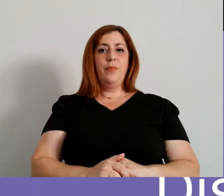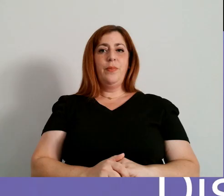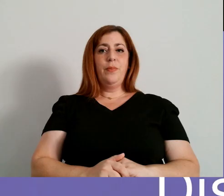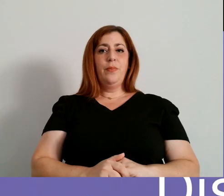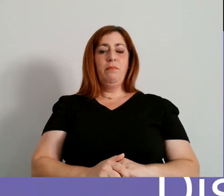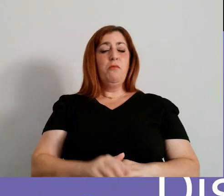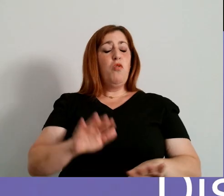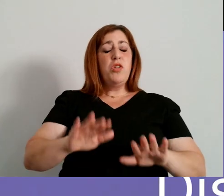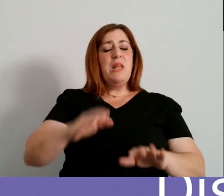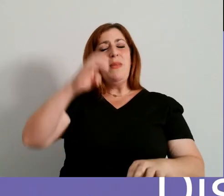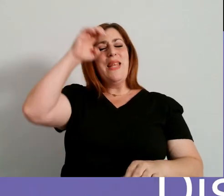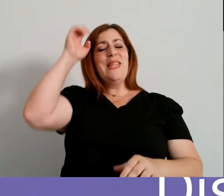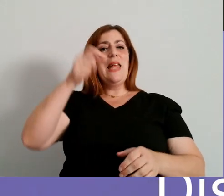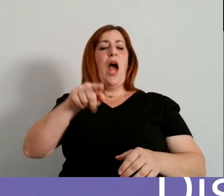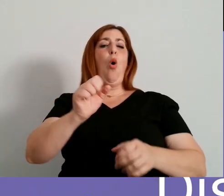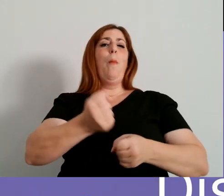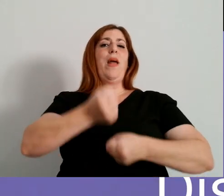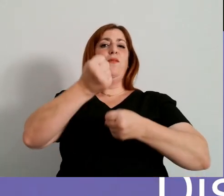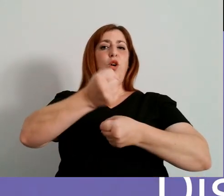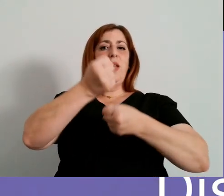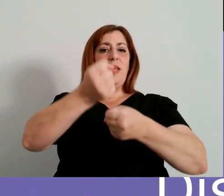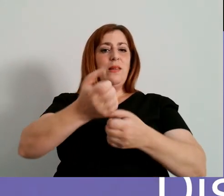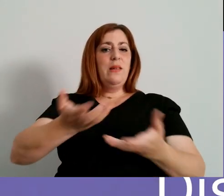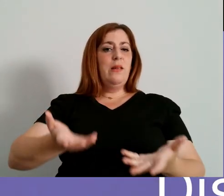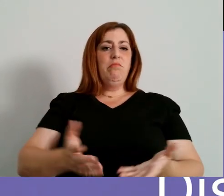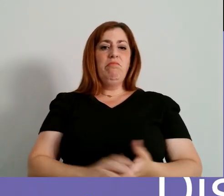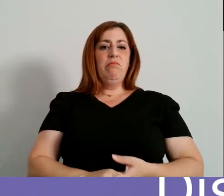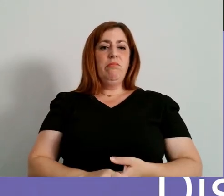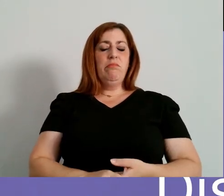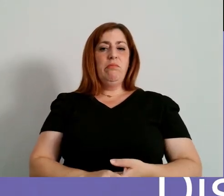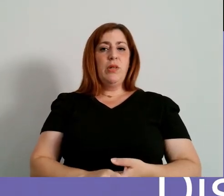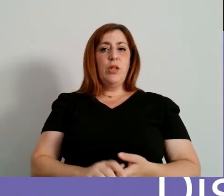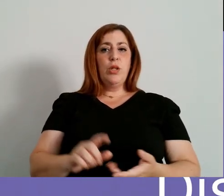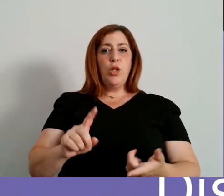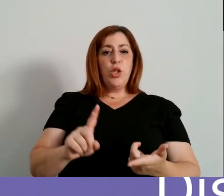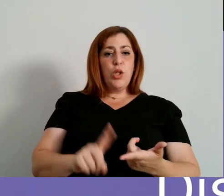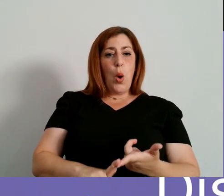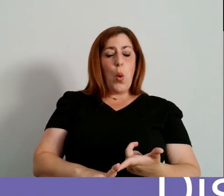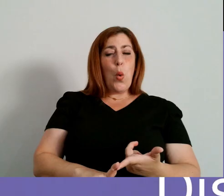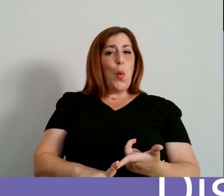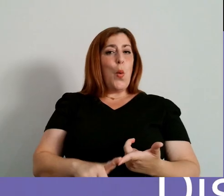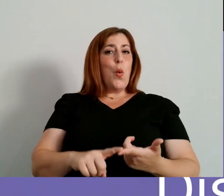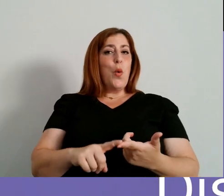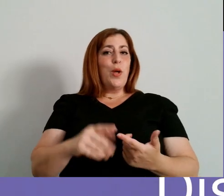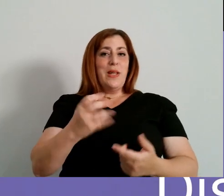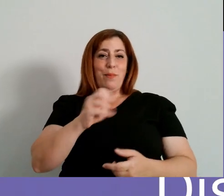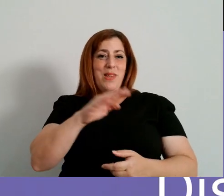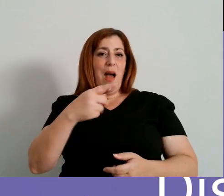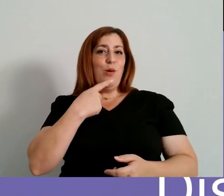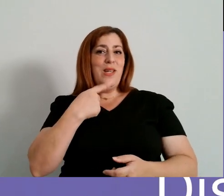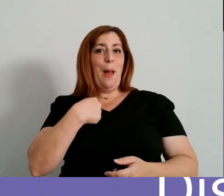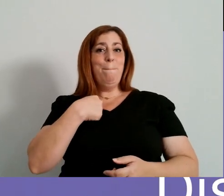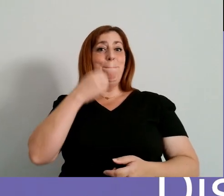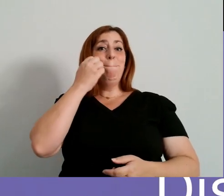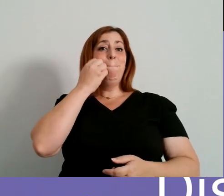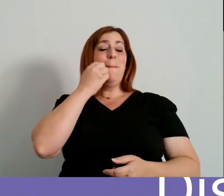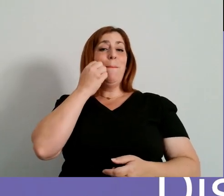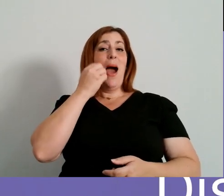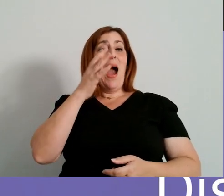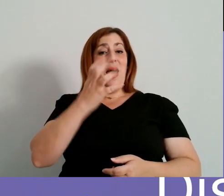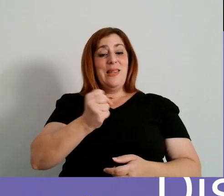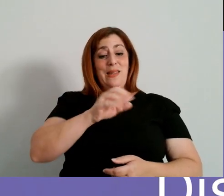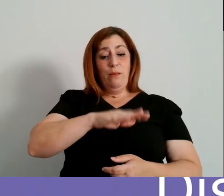advocating as an autistic person or trying to support, for example, someone had mentioned that they are a mother of autistic